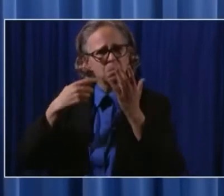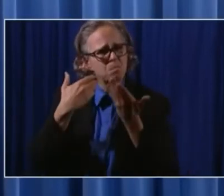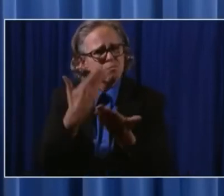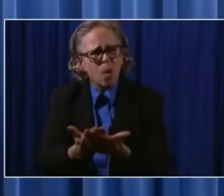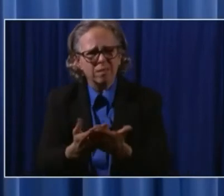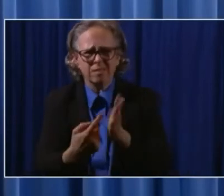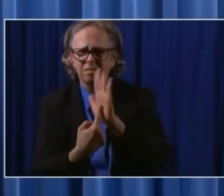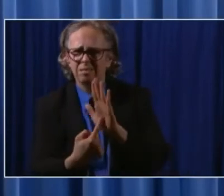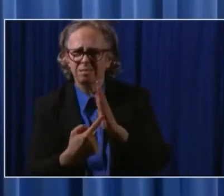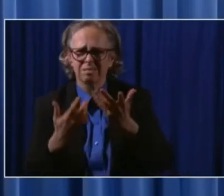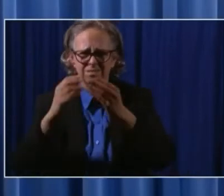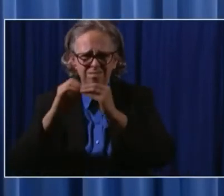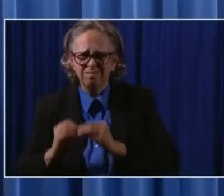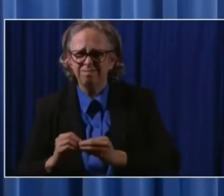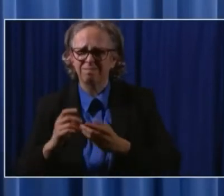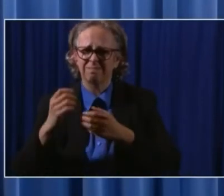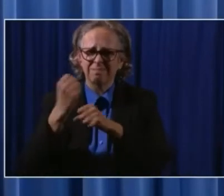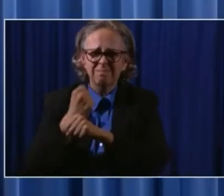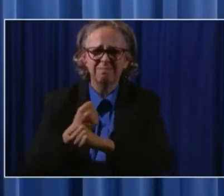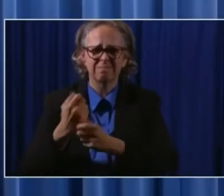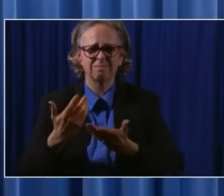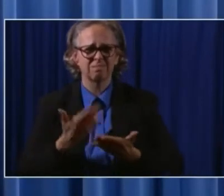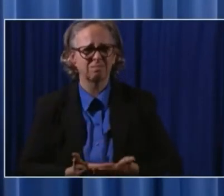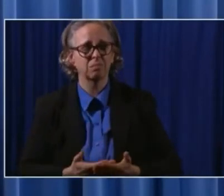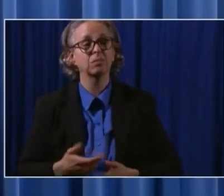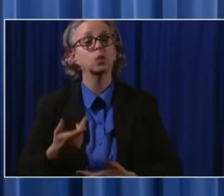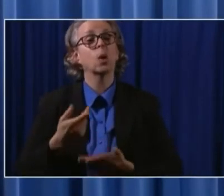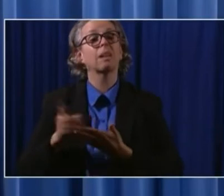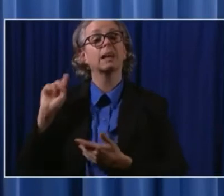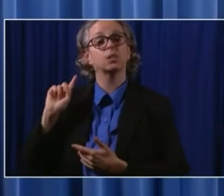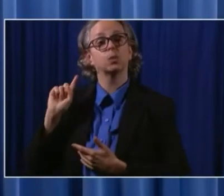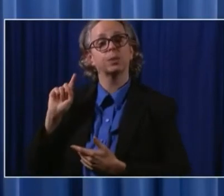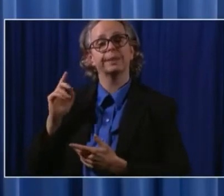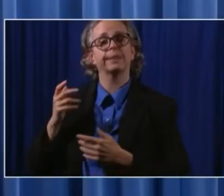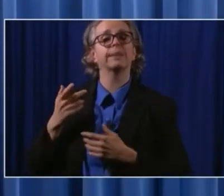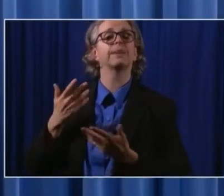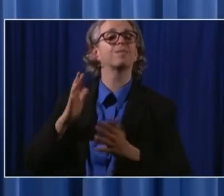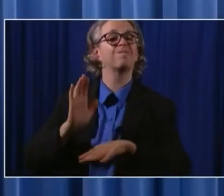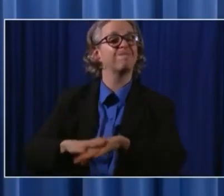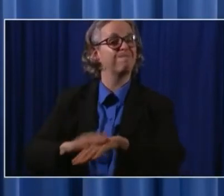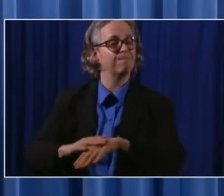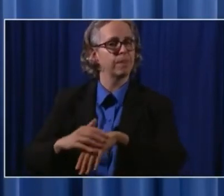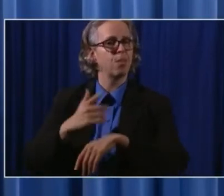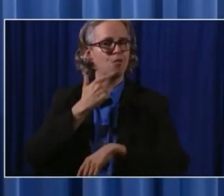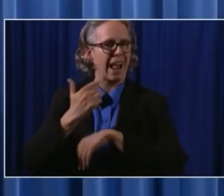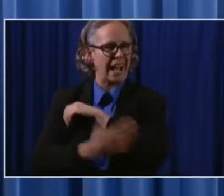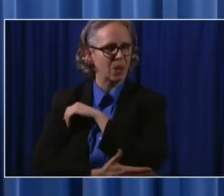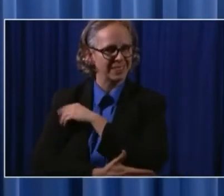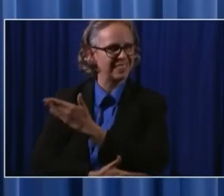with red counties. We saw more counties move to red. We've also seen